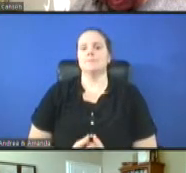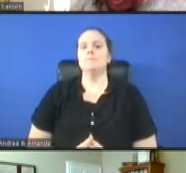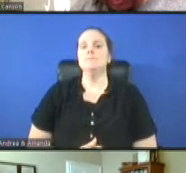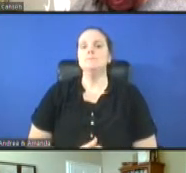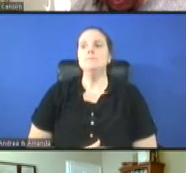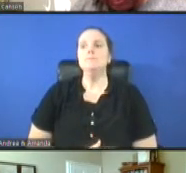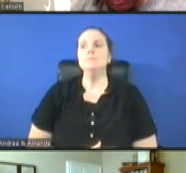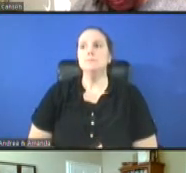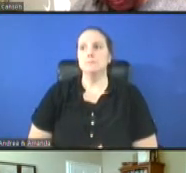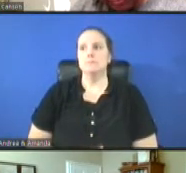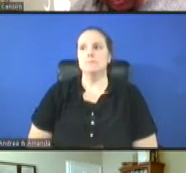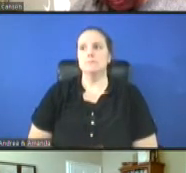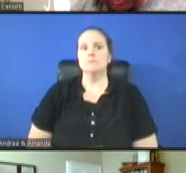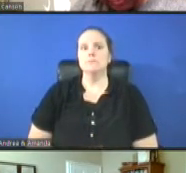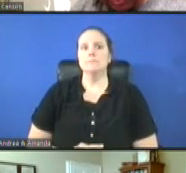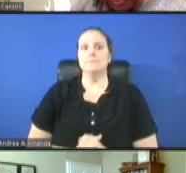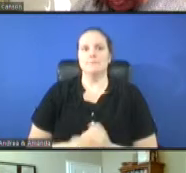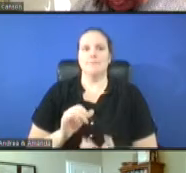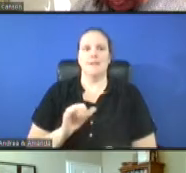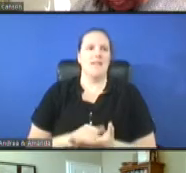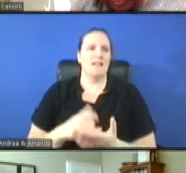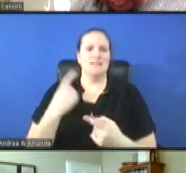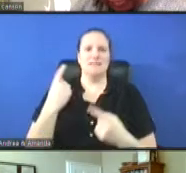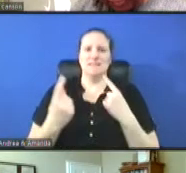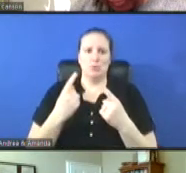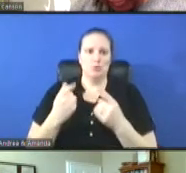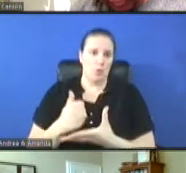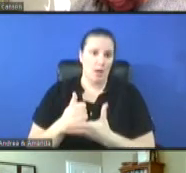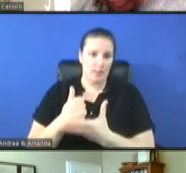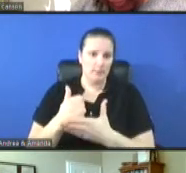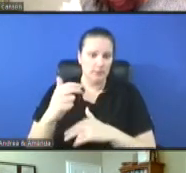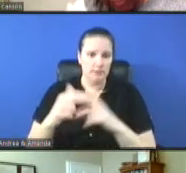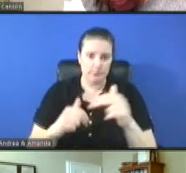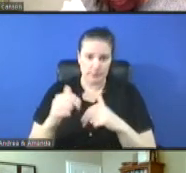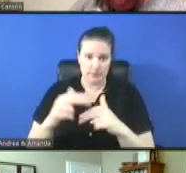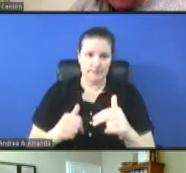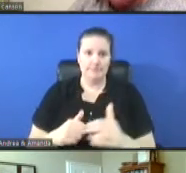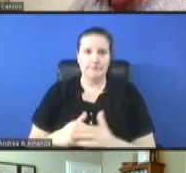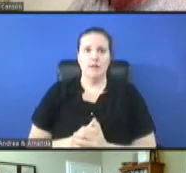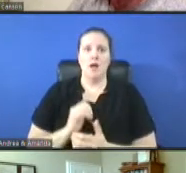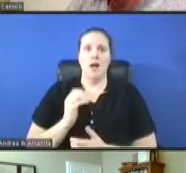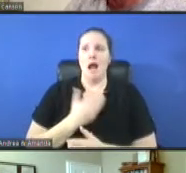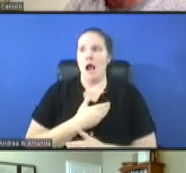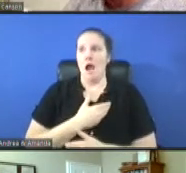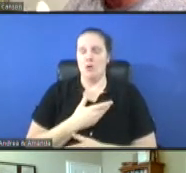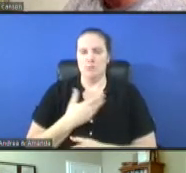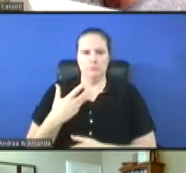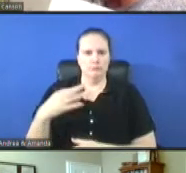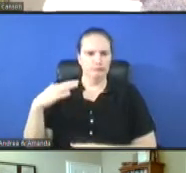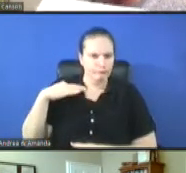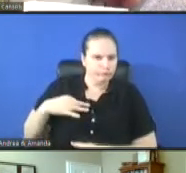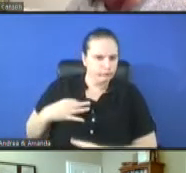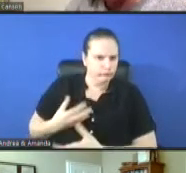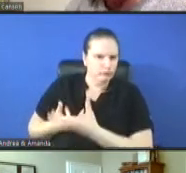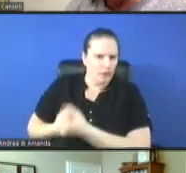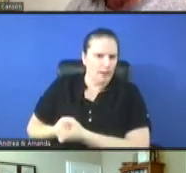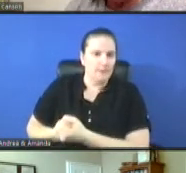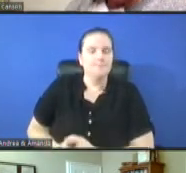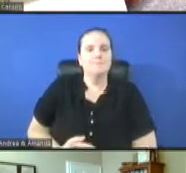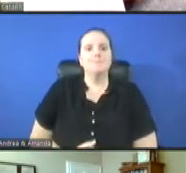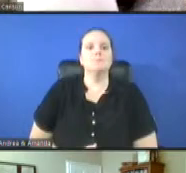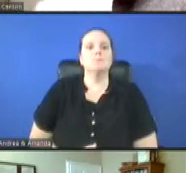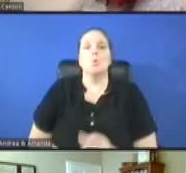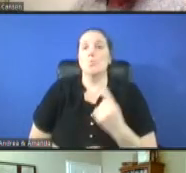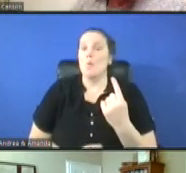And that's just a consideration to help us build back our credibility. And then one thing I want to